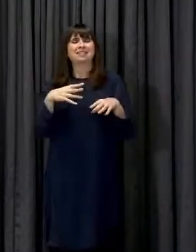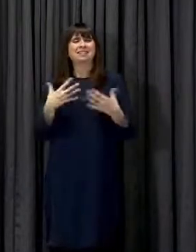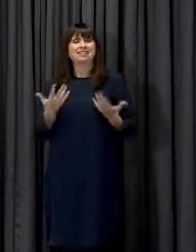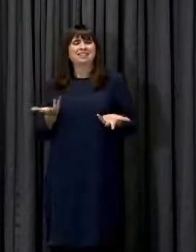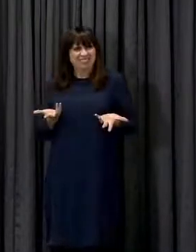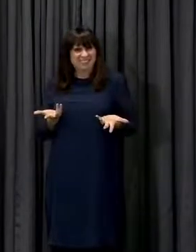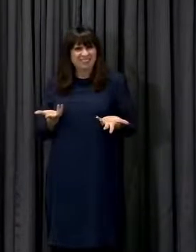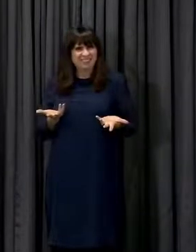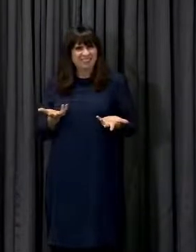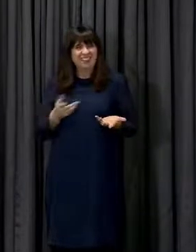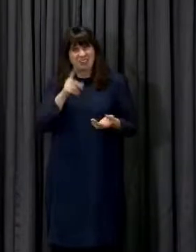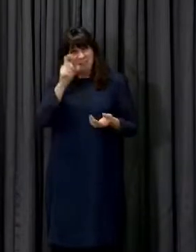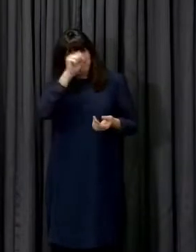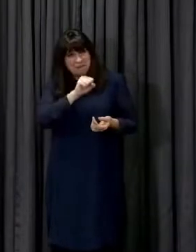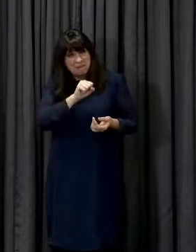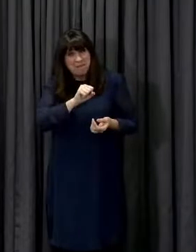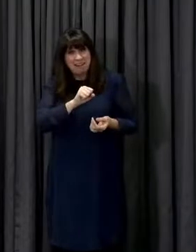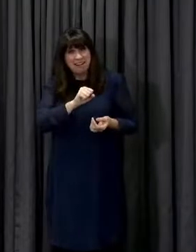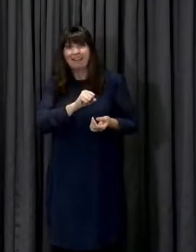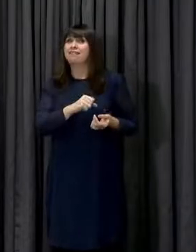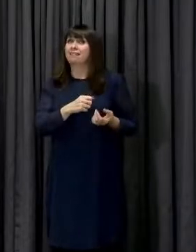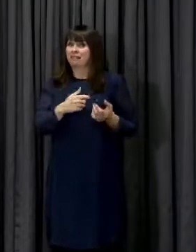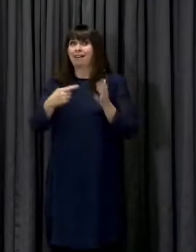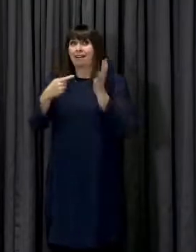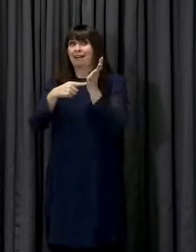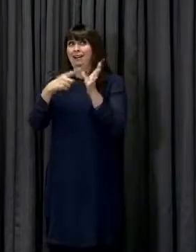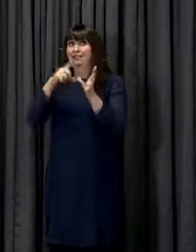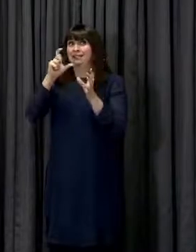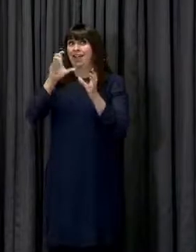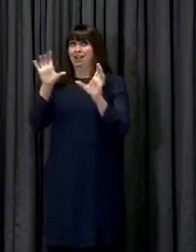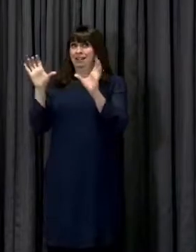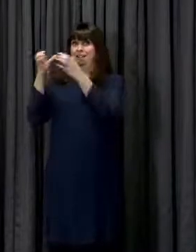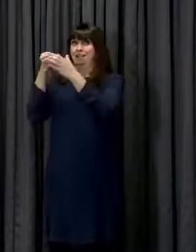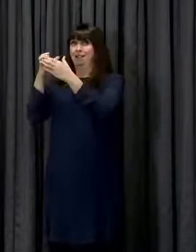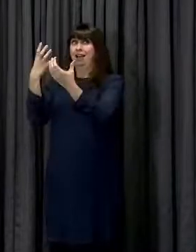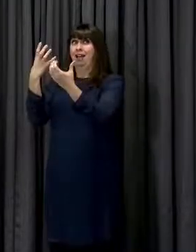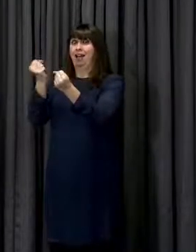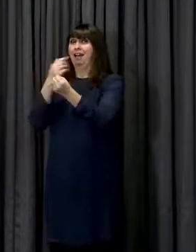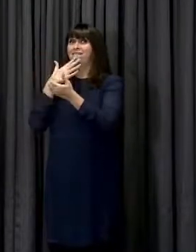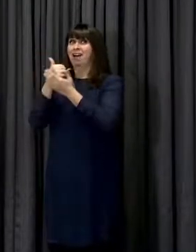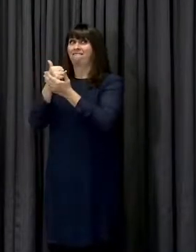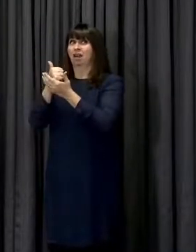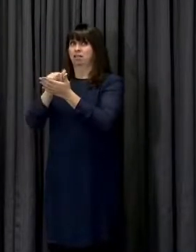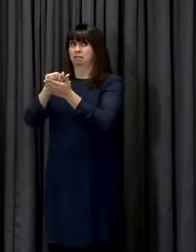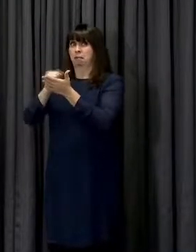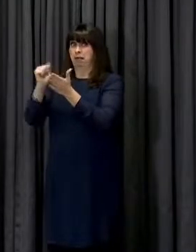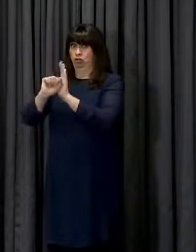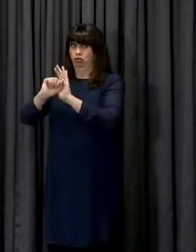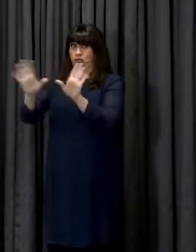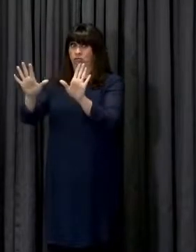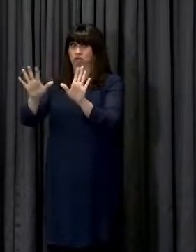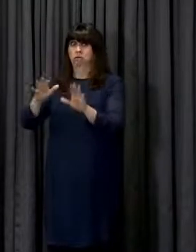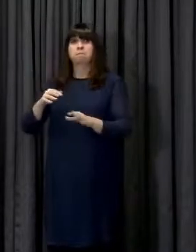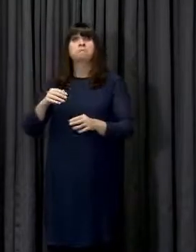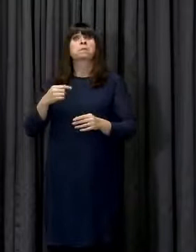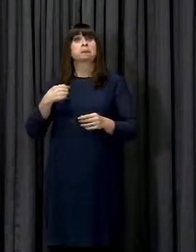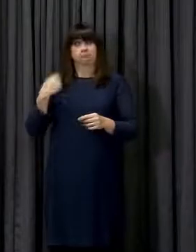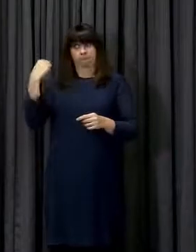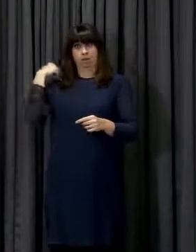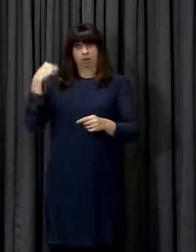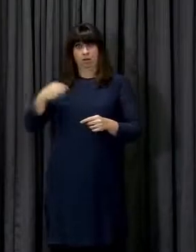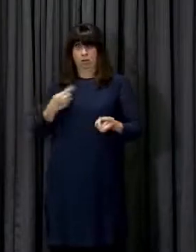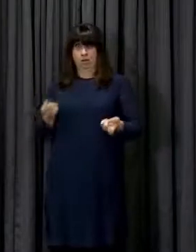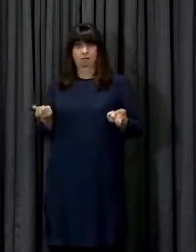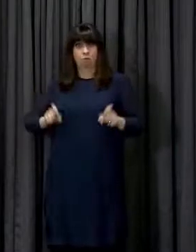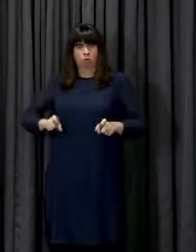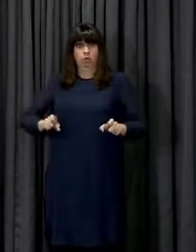understand? And you'll also recall that our technical advisory cell has published advice on this, And when we went into the fire rate, one of the parts of the very